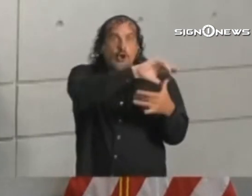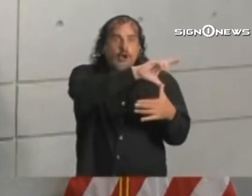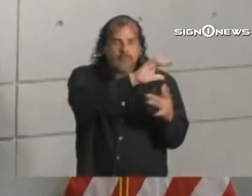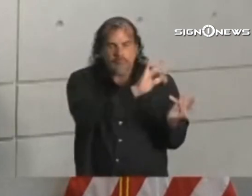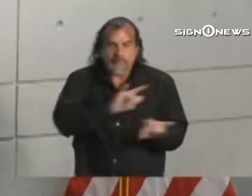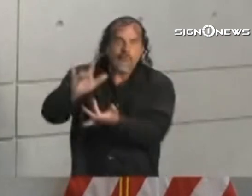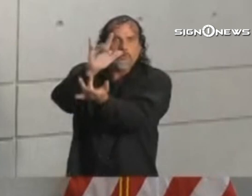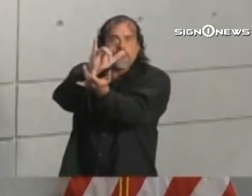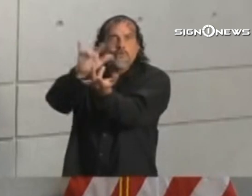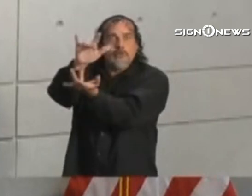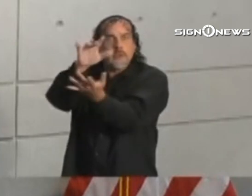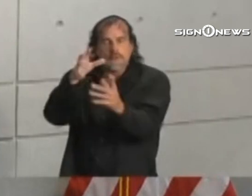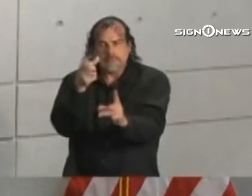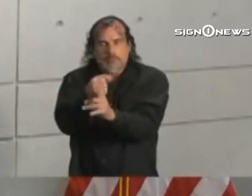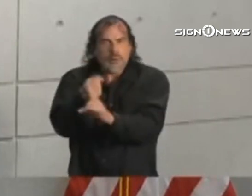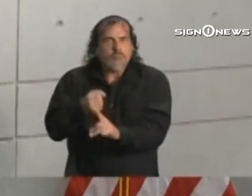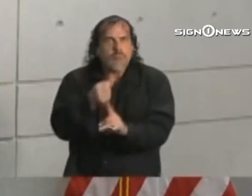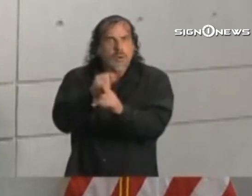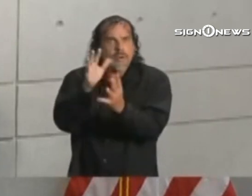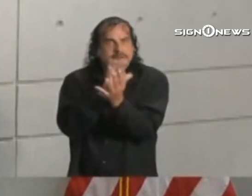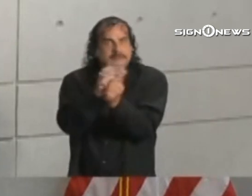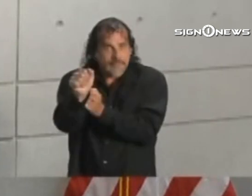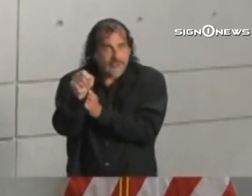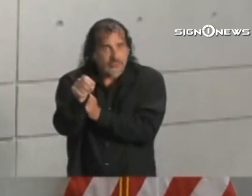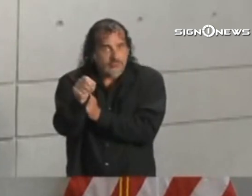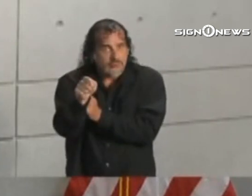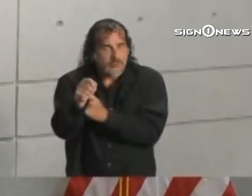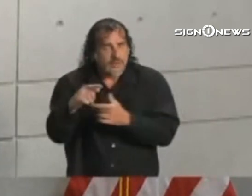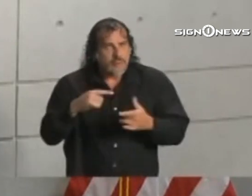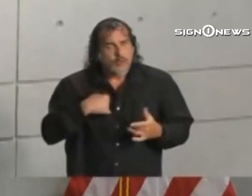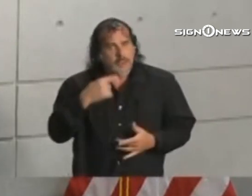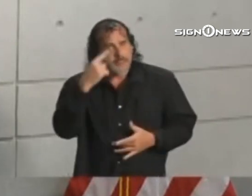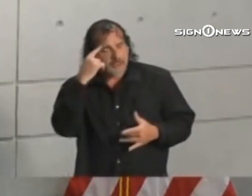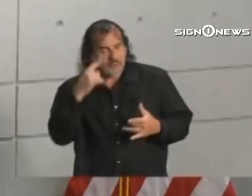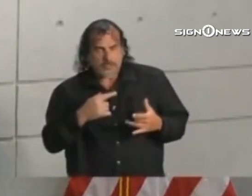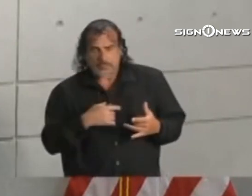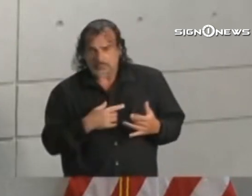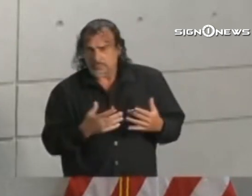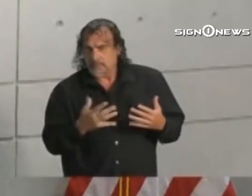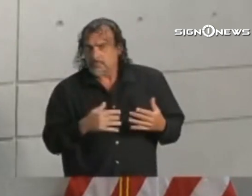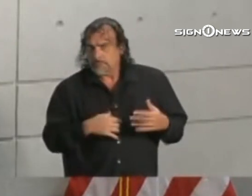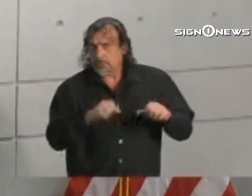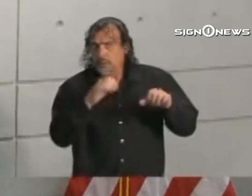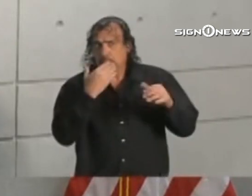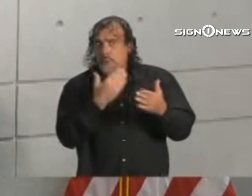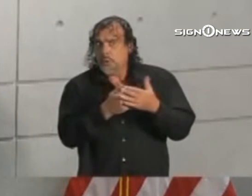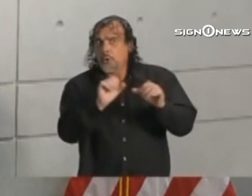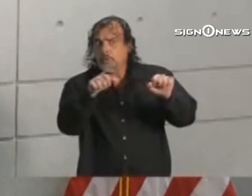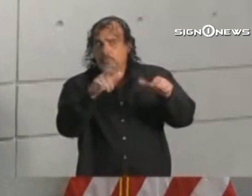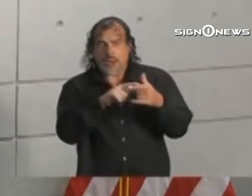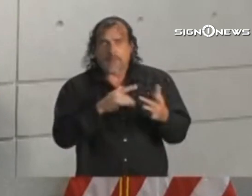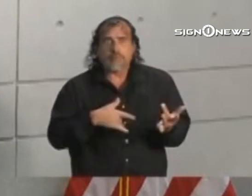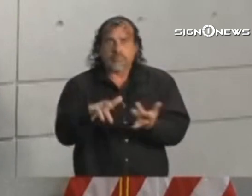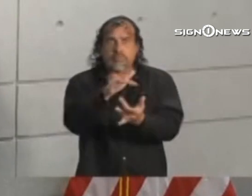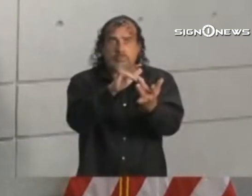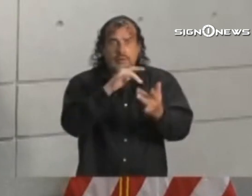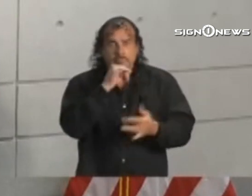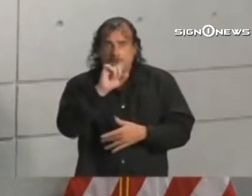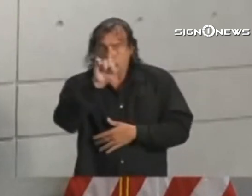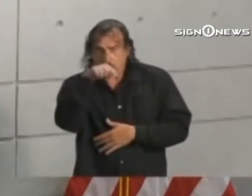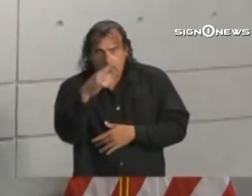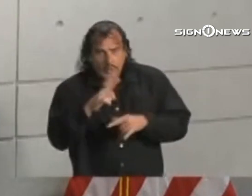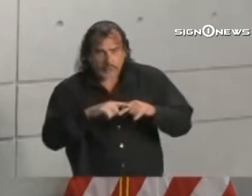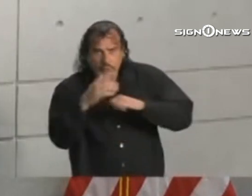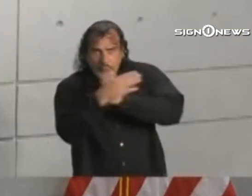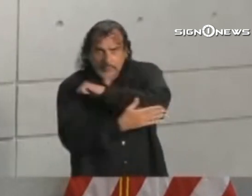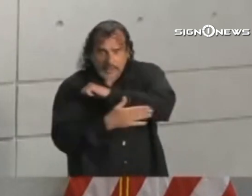we do think that there is significant possibilities of tornadic activity, not limited just to those counties that we've mentioned,